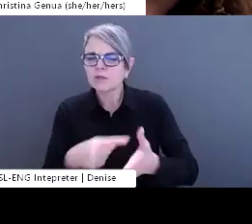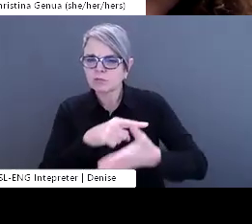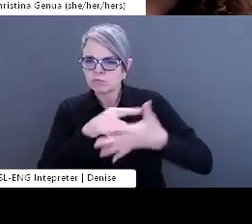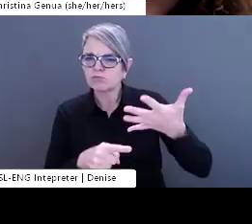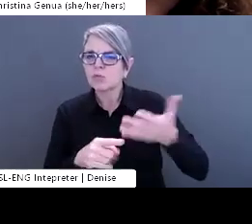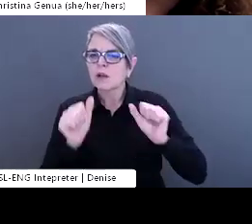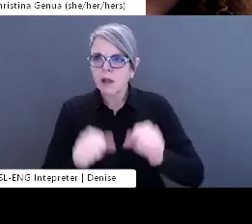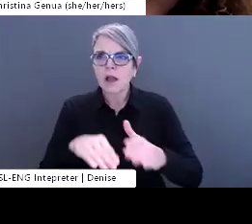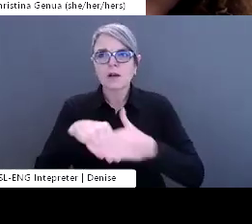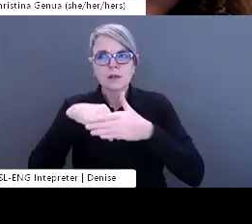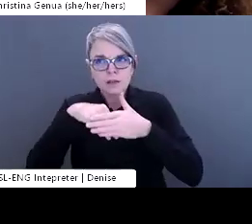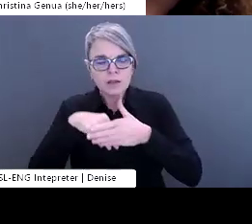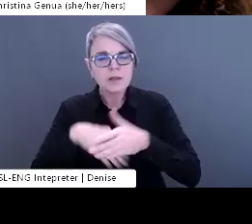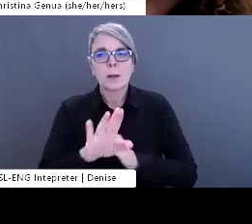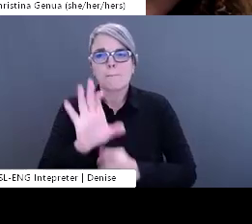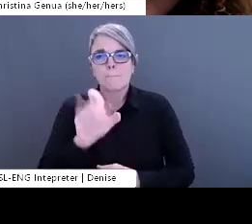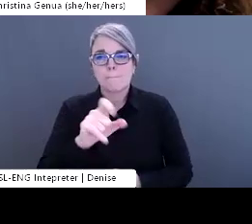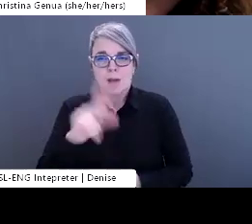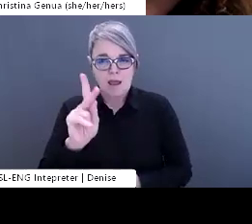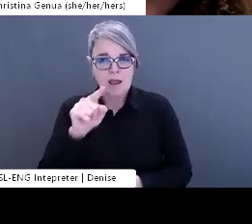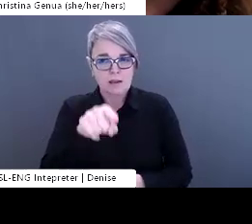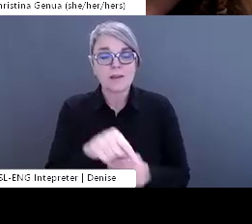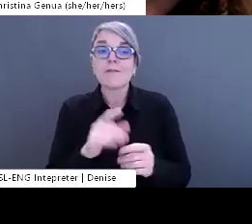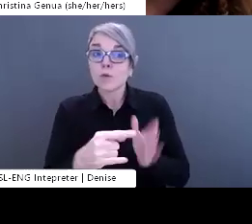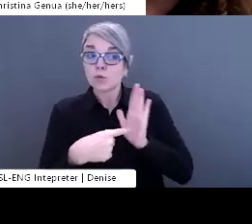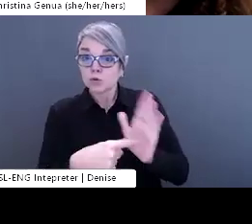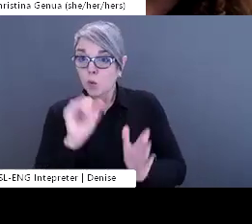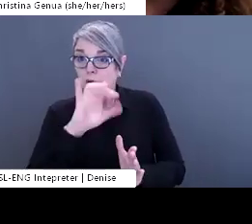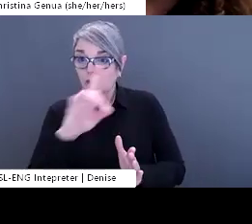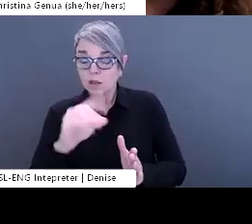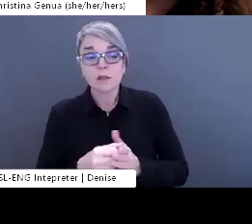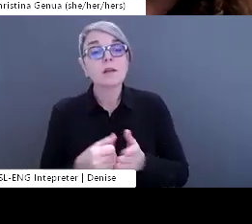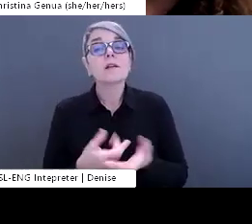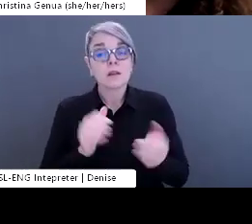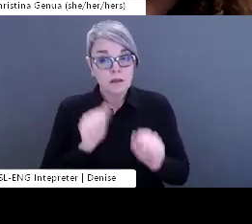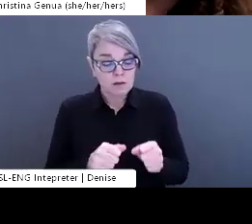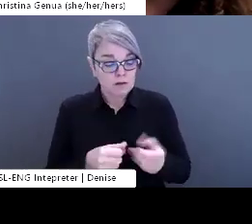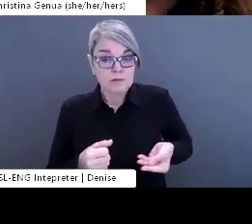bank with proper identification and up to a certain amount.